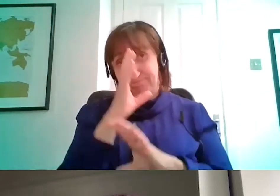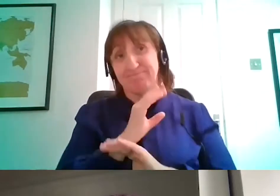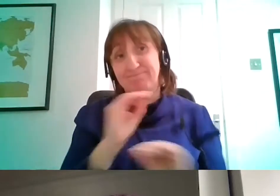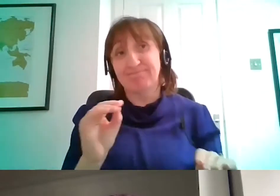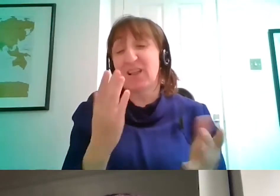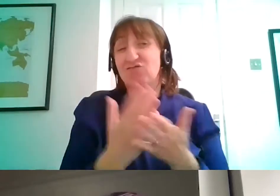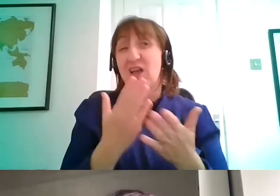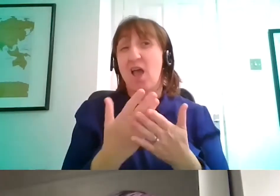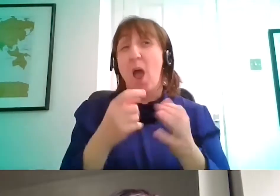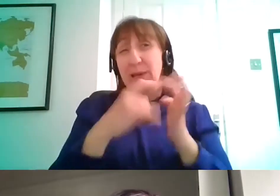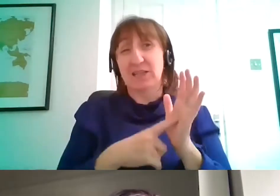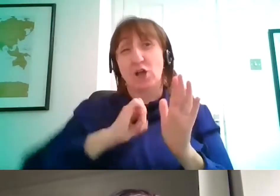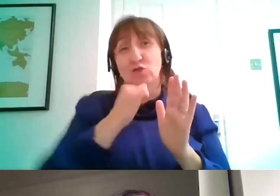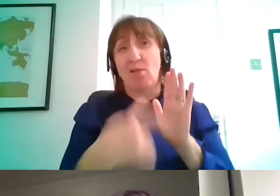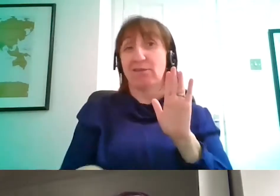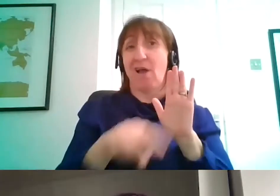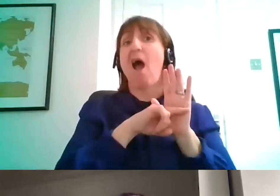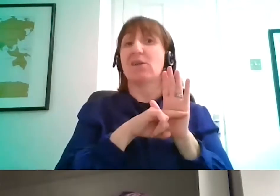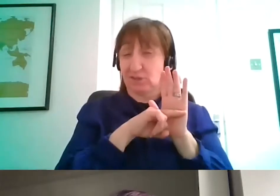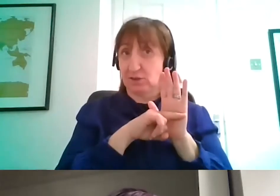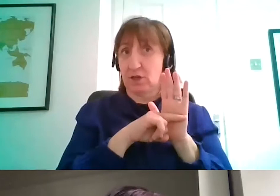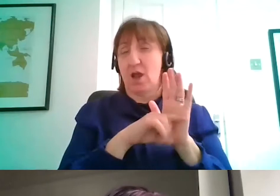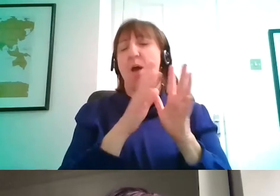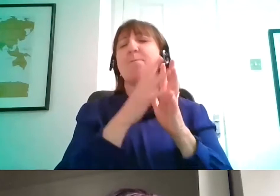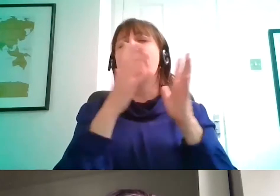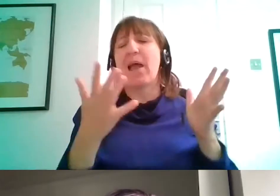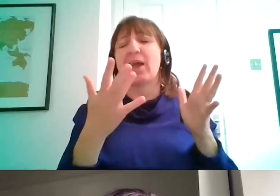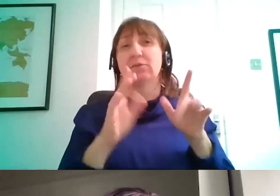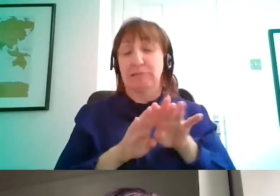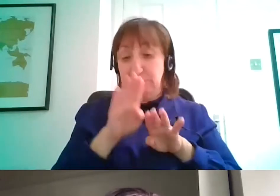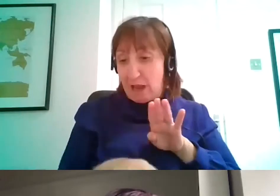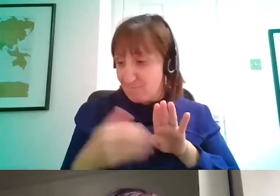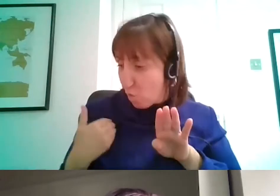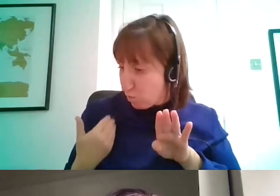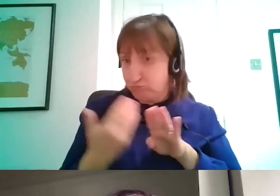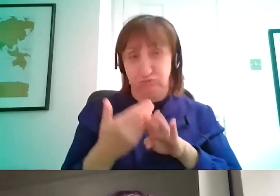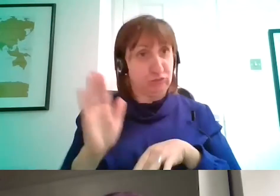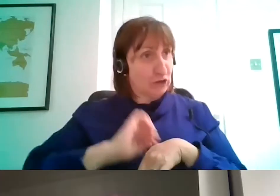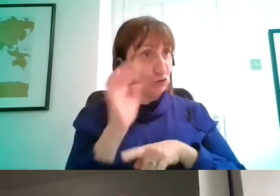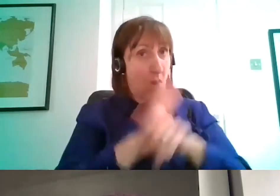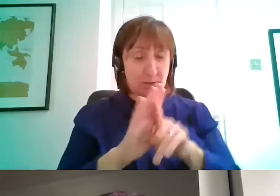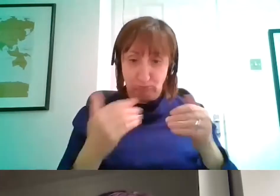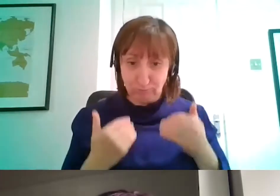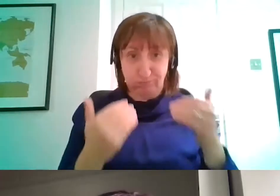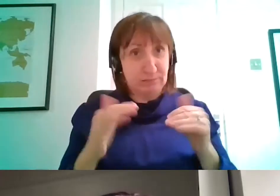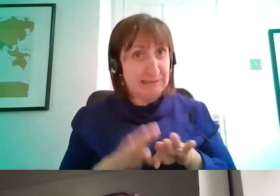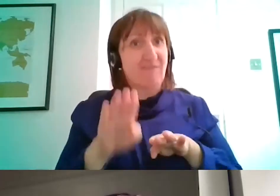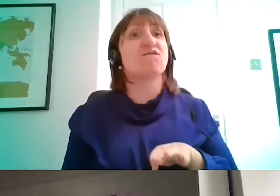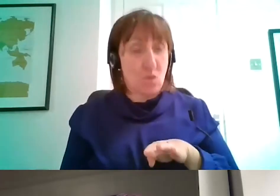the BSL Scotland Act is one of the biggest steps forward that we could take as a country to really